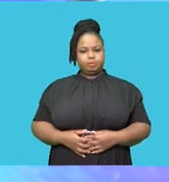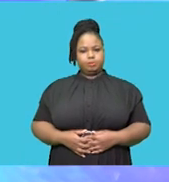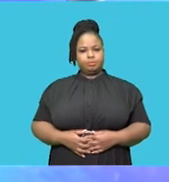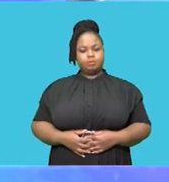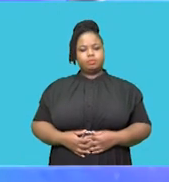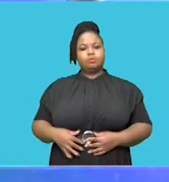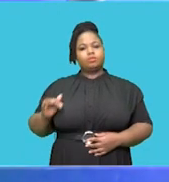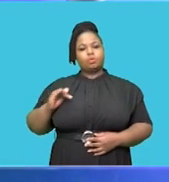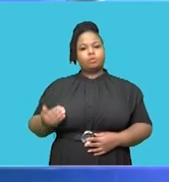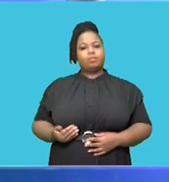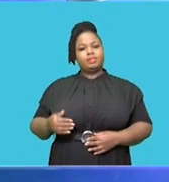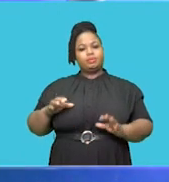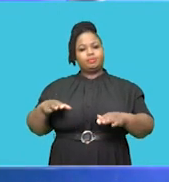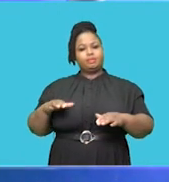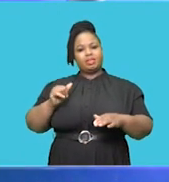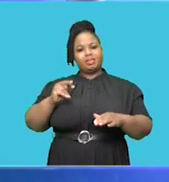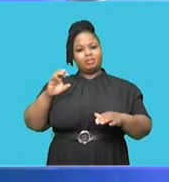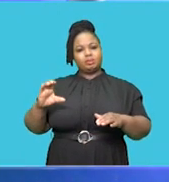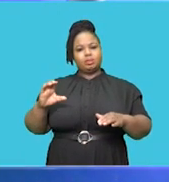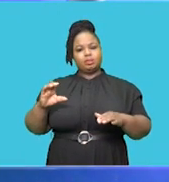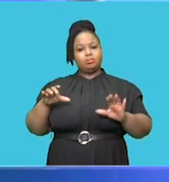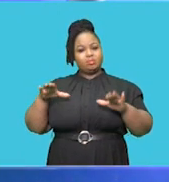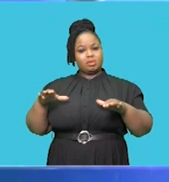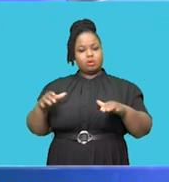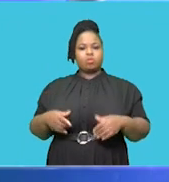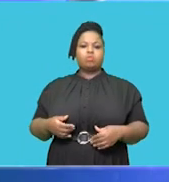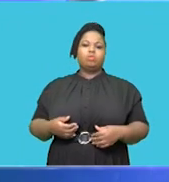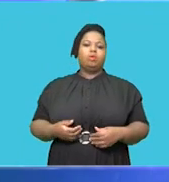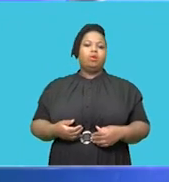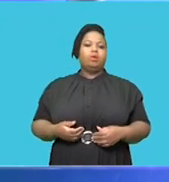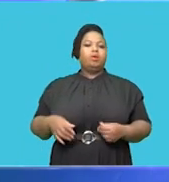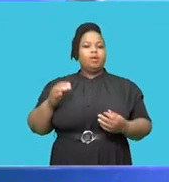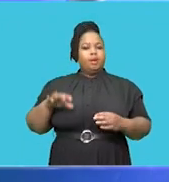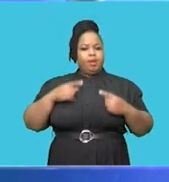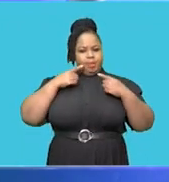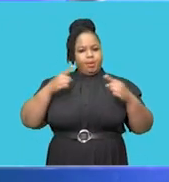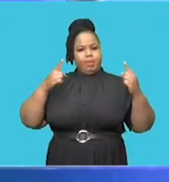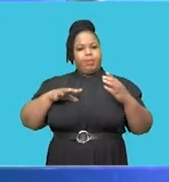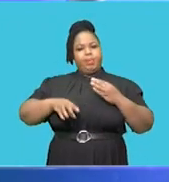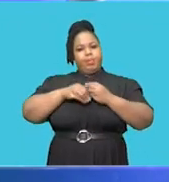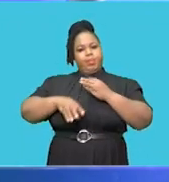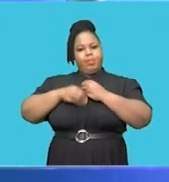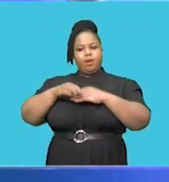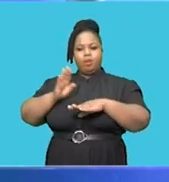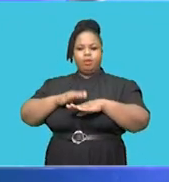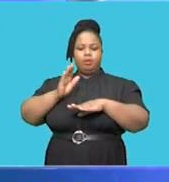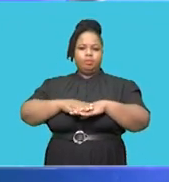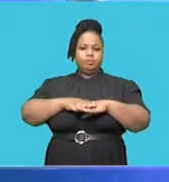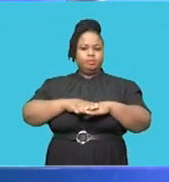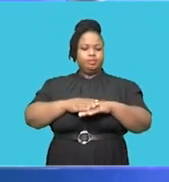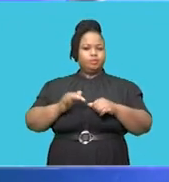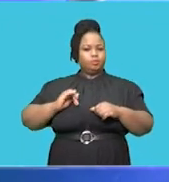Umbutho womama beqembu leANC okuyi African National Congress Women's League usumemezele amalunga ala Anezelwe Kwikomidi